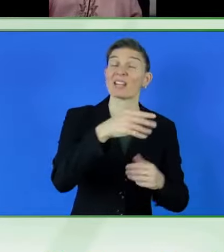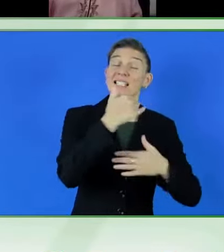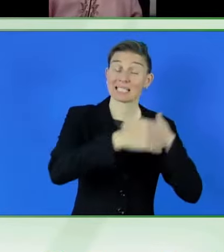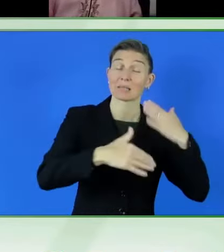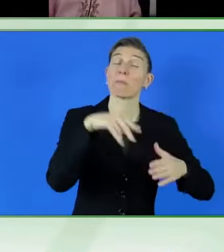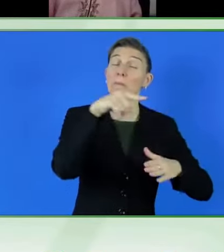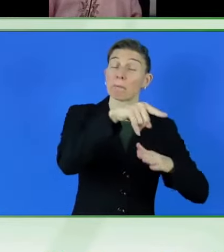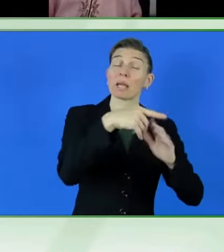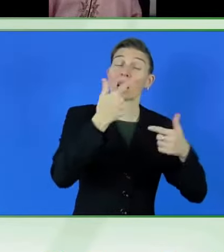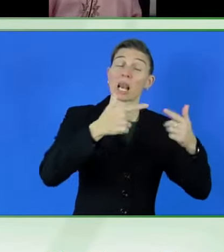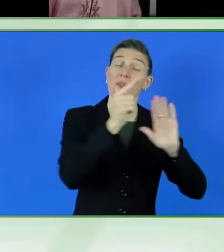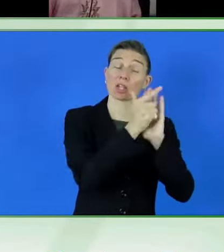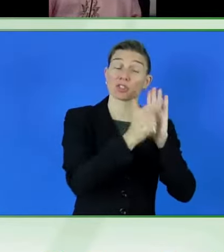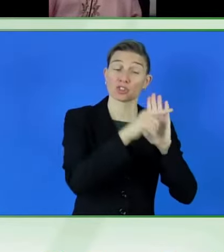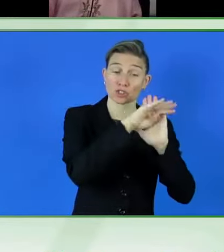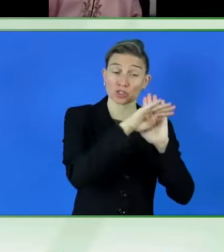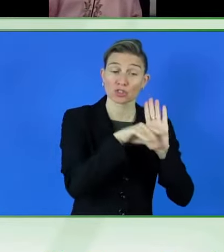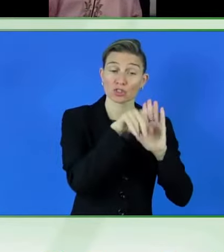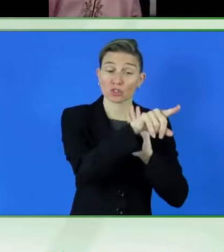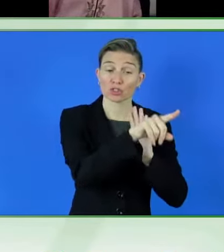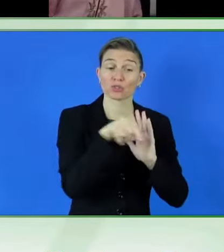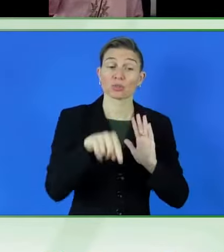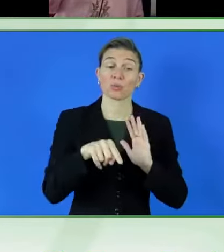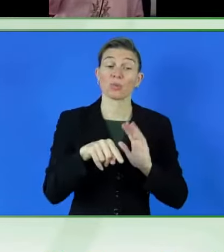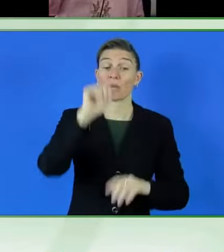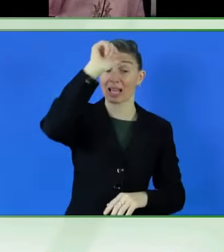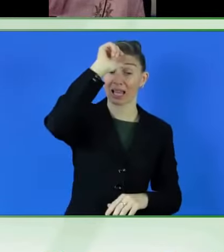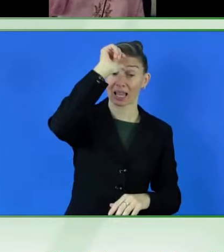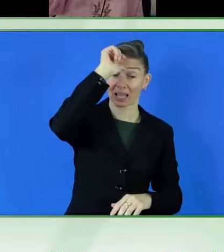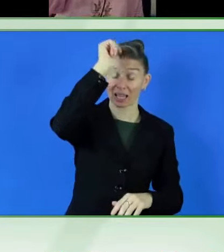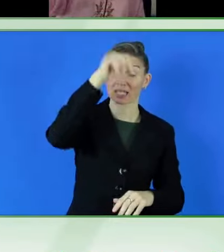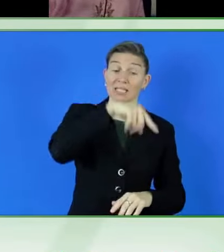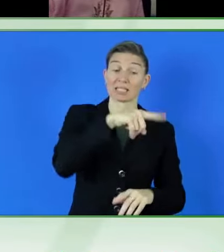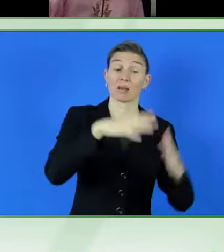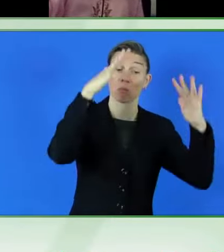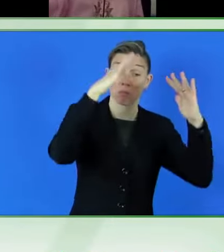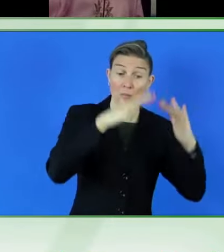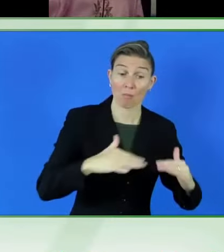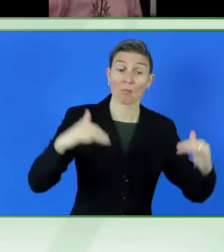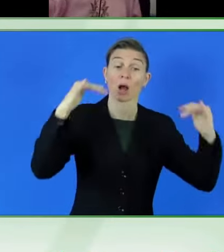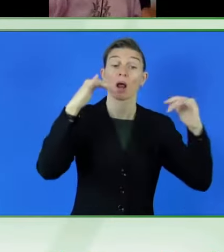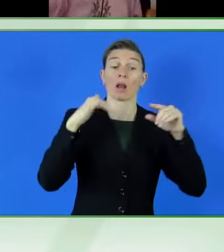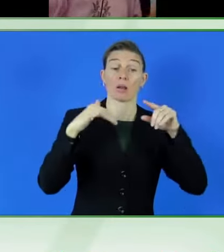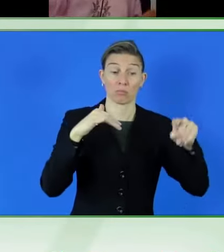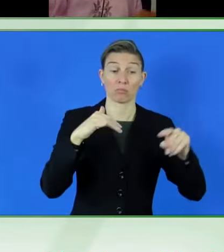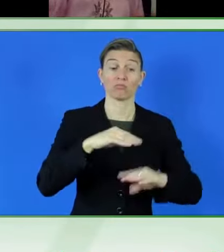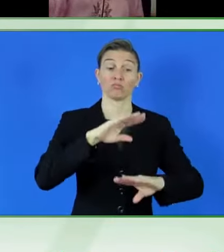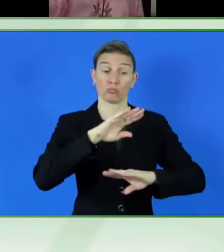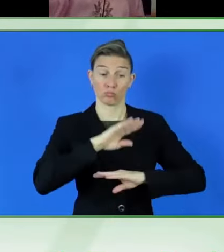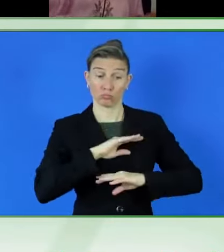Conventions on the Rights of People with Disabilities,